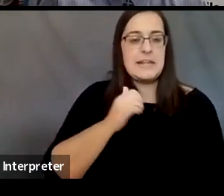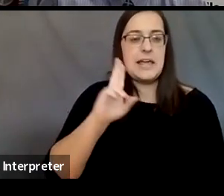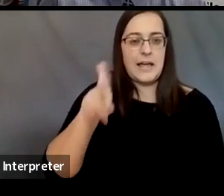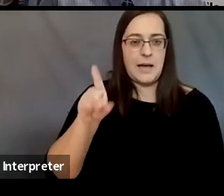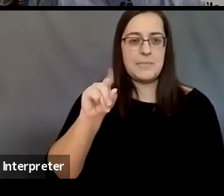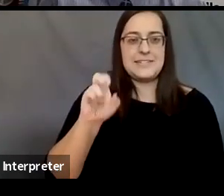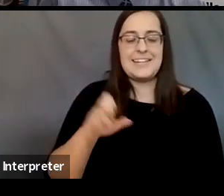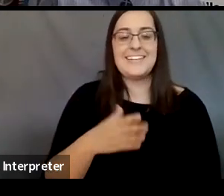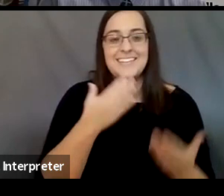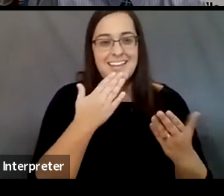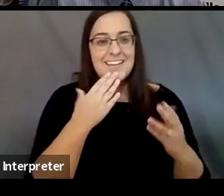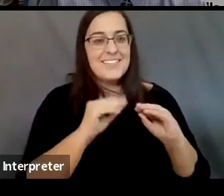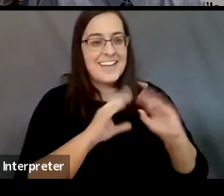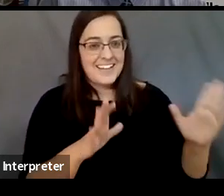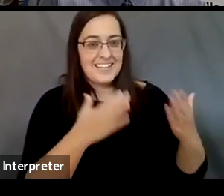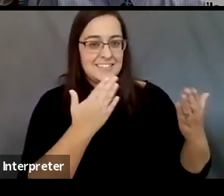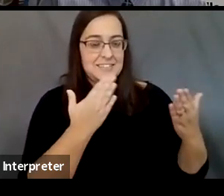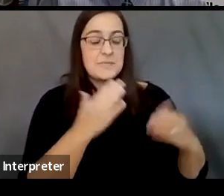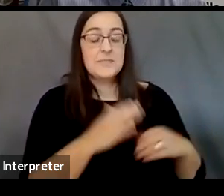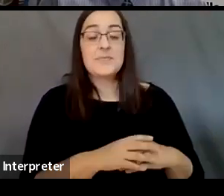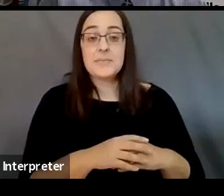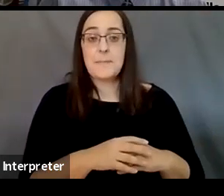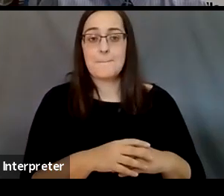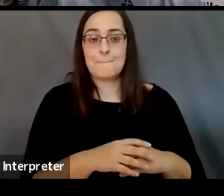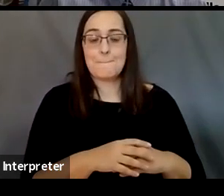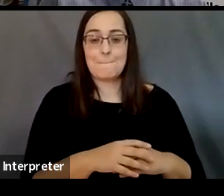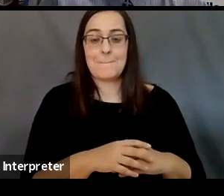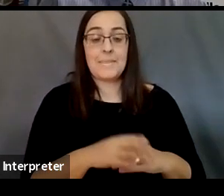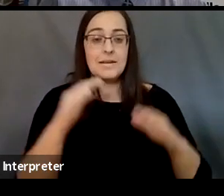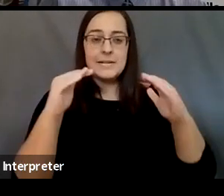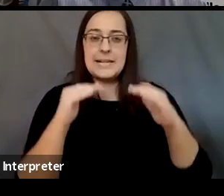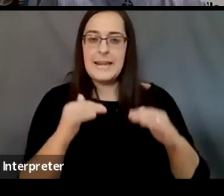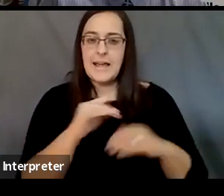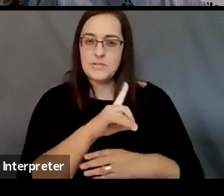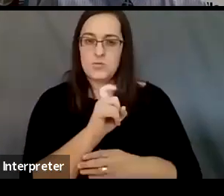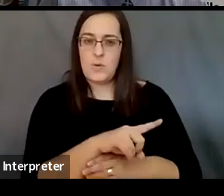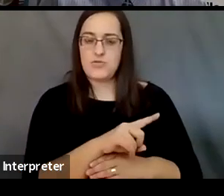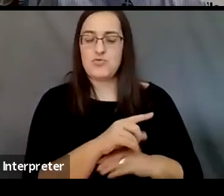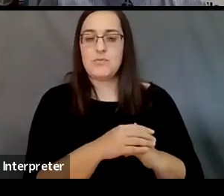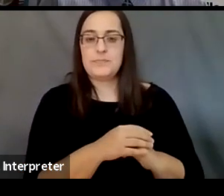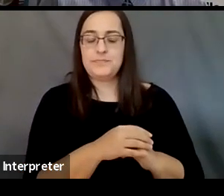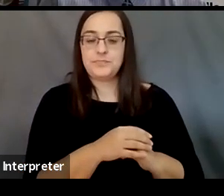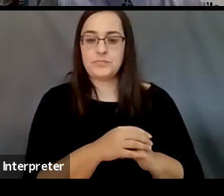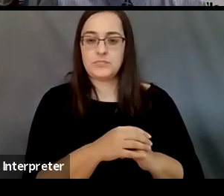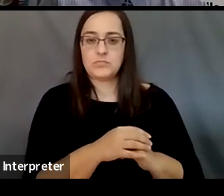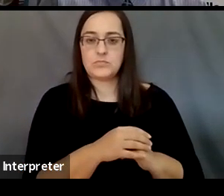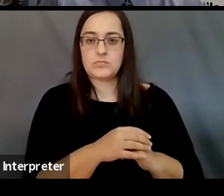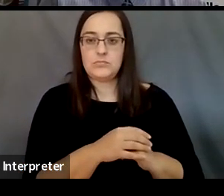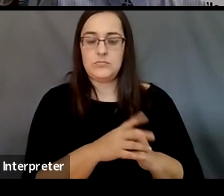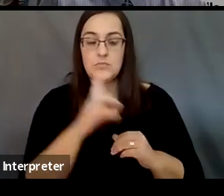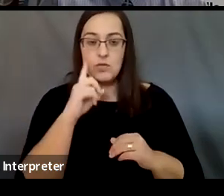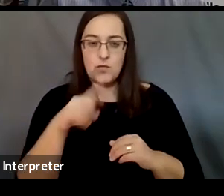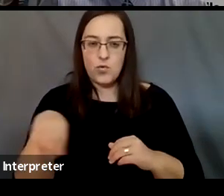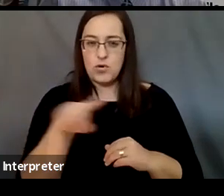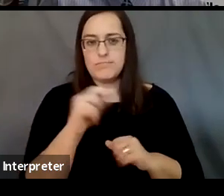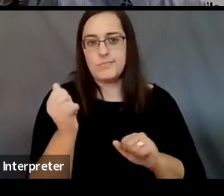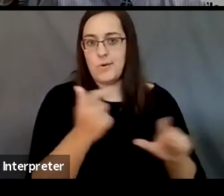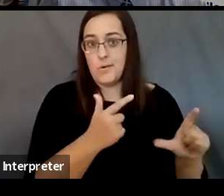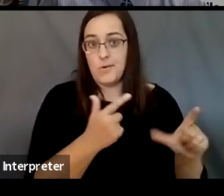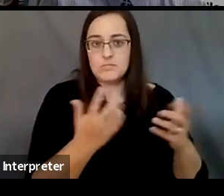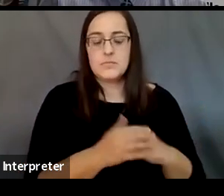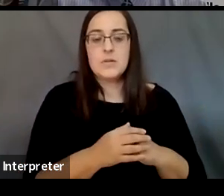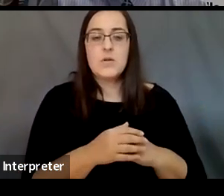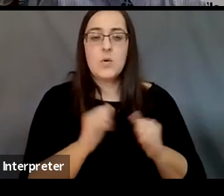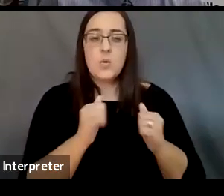that clarification. I appreciate it. I guess the next question I have is, I guess for the panel, I guess with